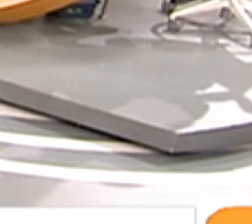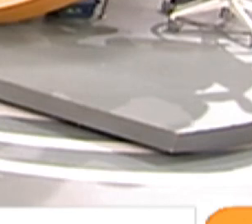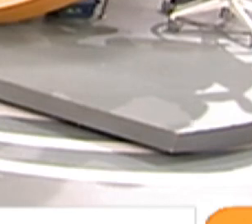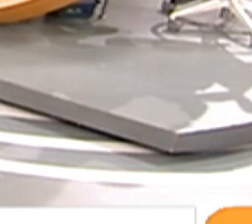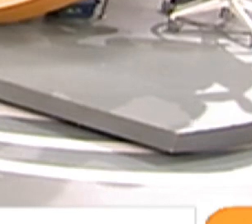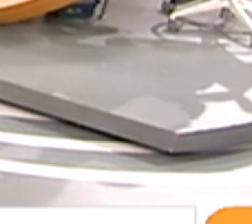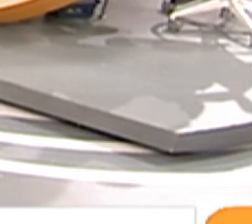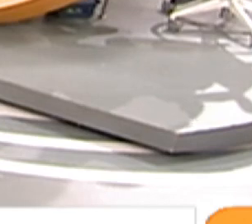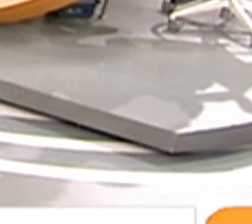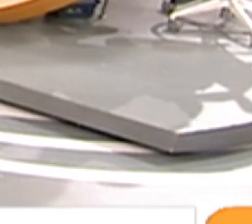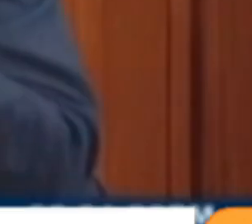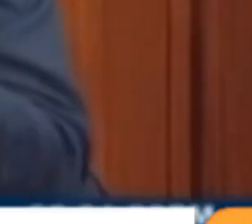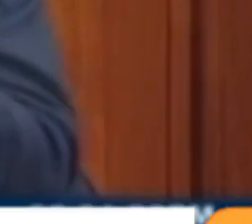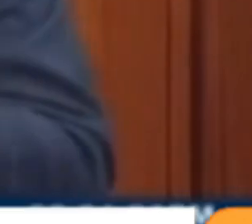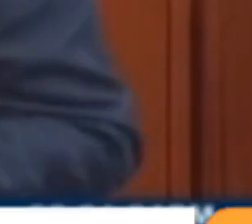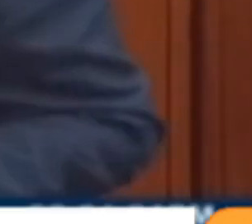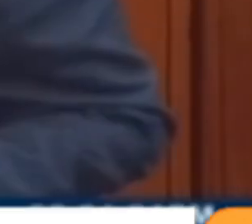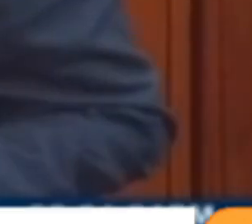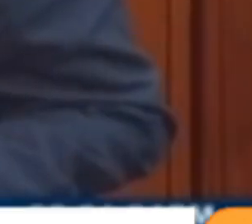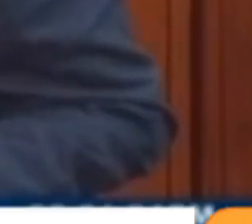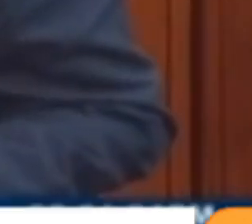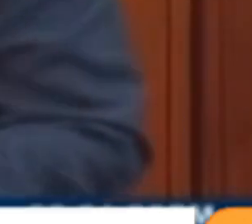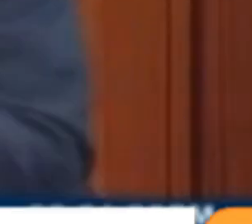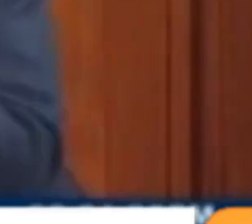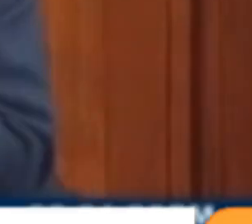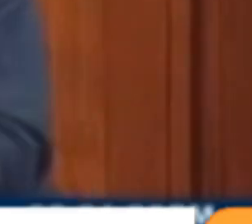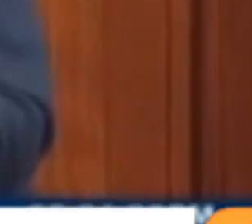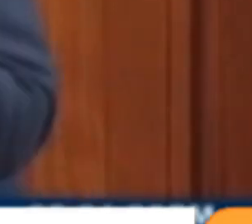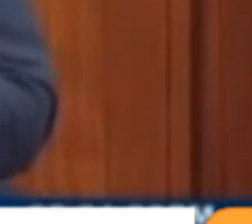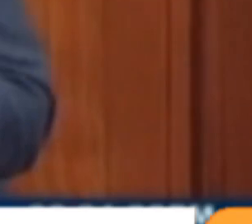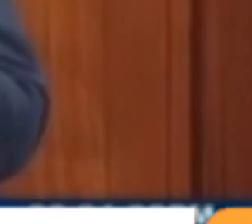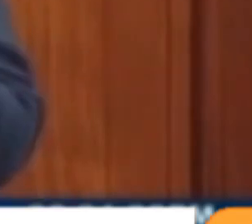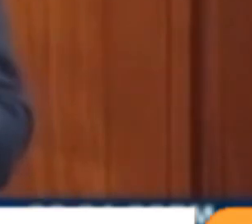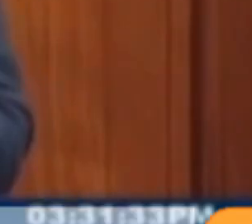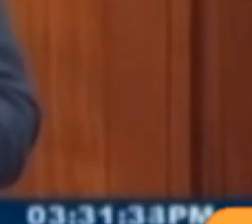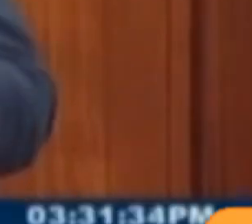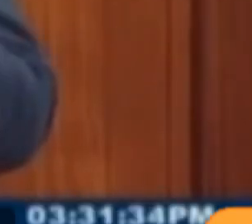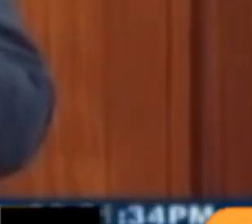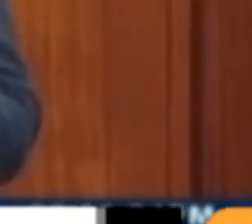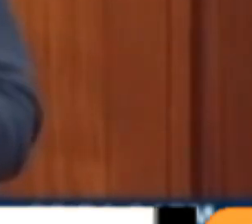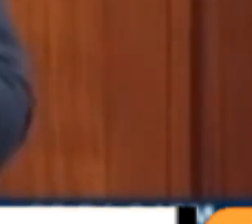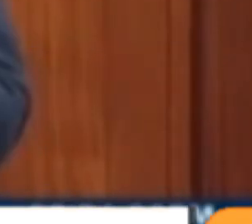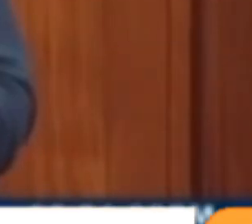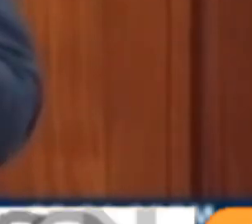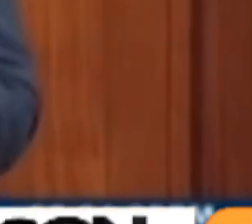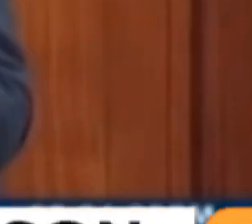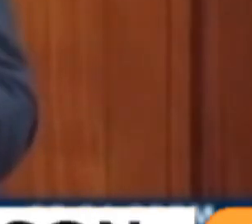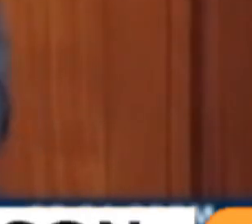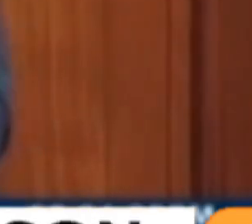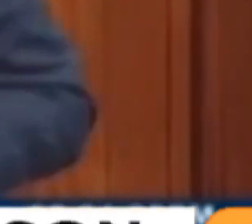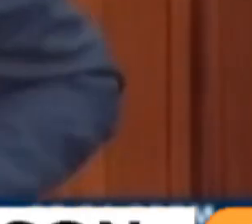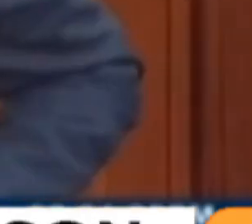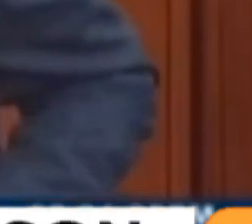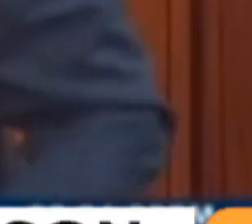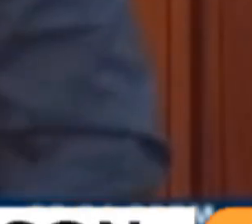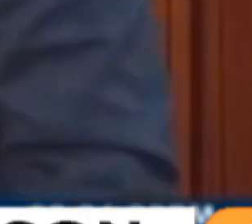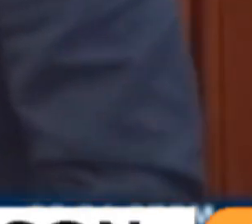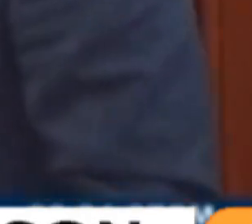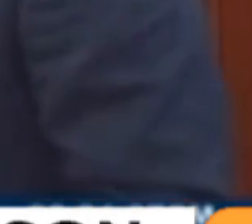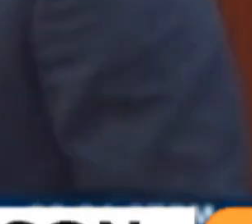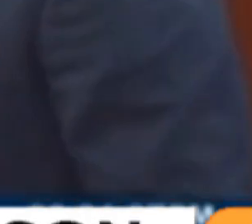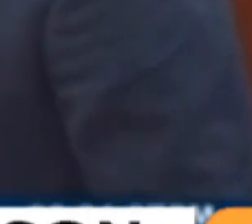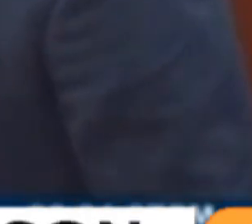Let's give dialogue one more chance. Let's adjourn this motion, Mr. Speaker, for us to have a conversation, Mr.